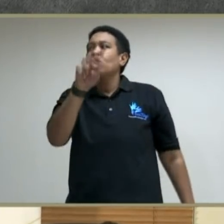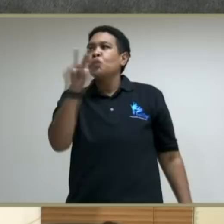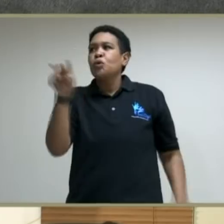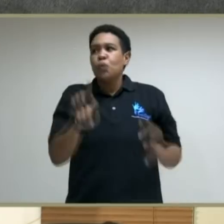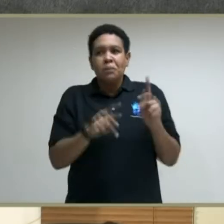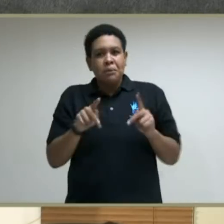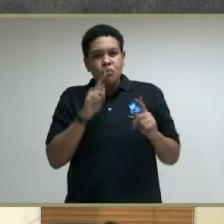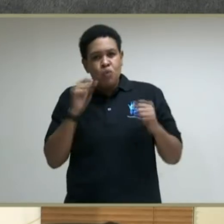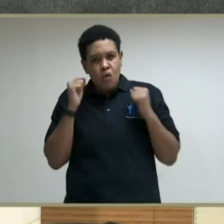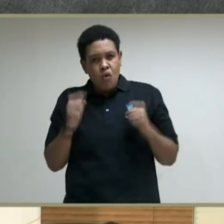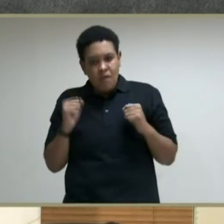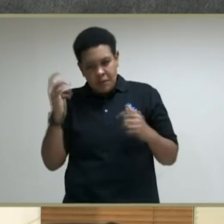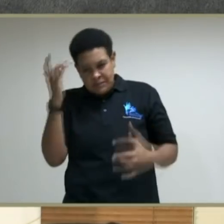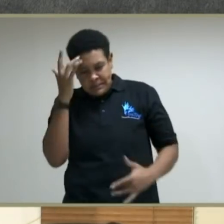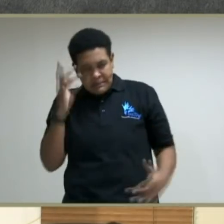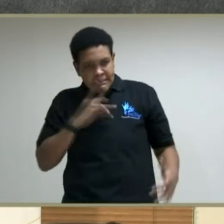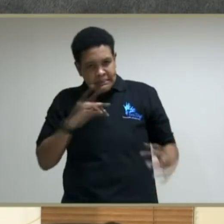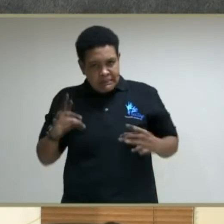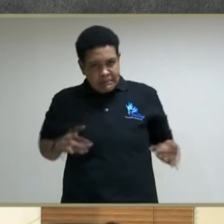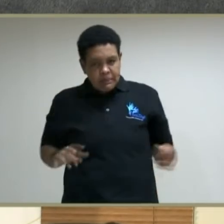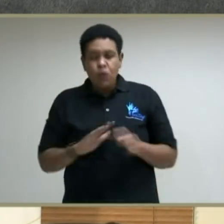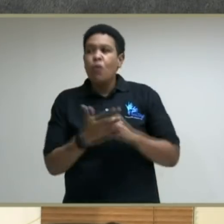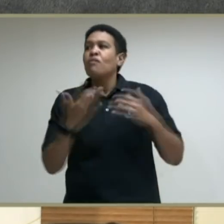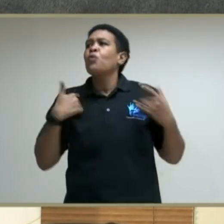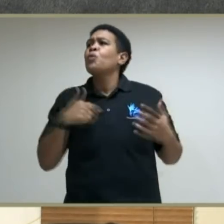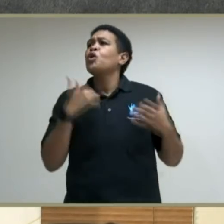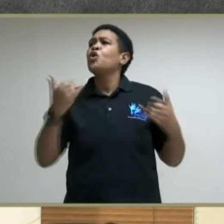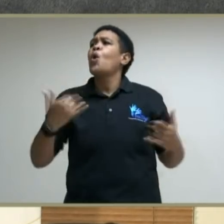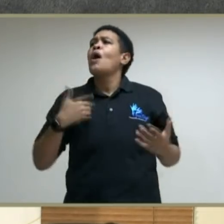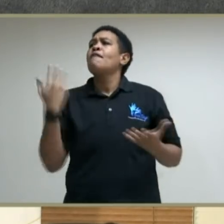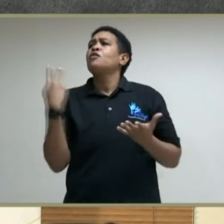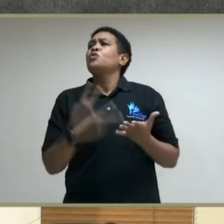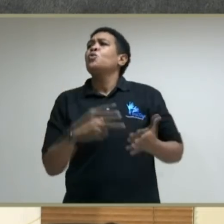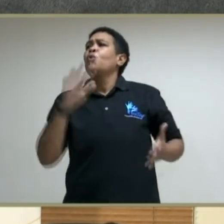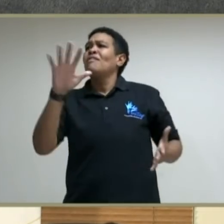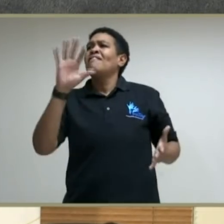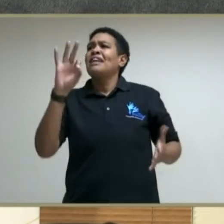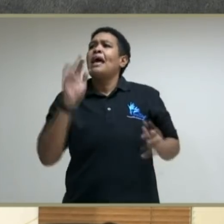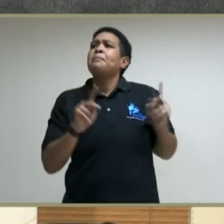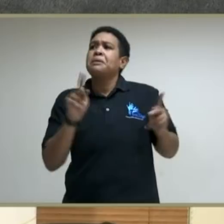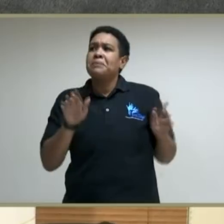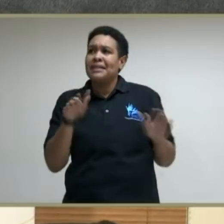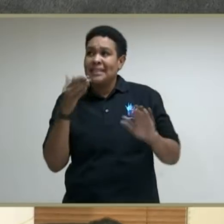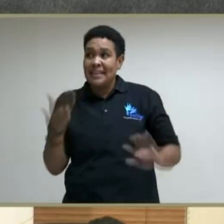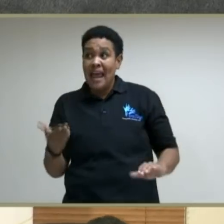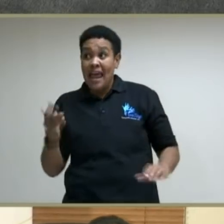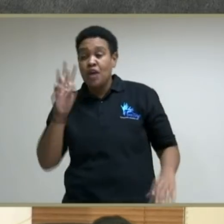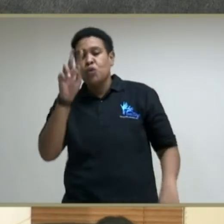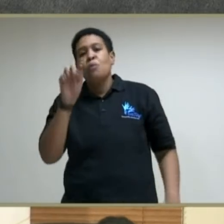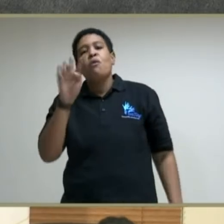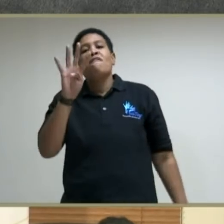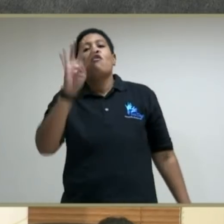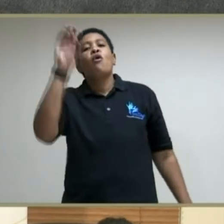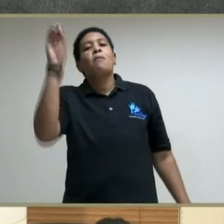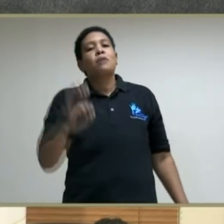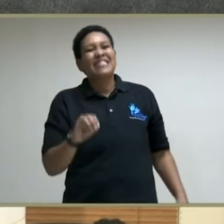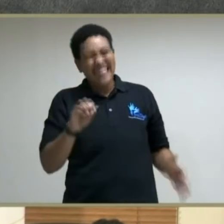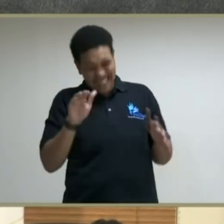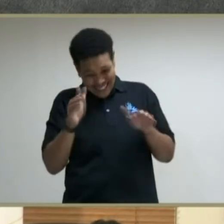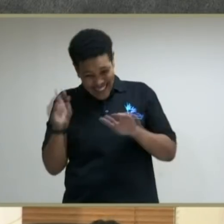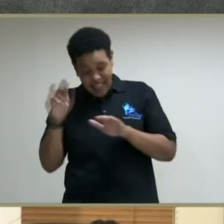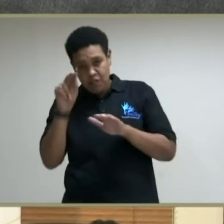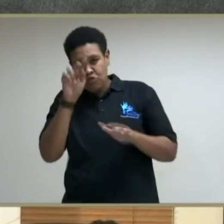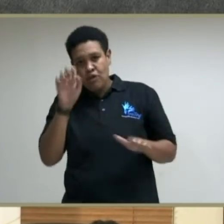86,722 confirmed cases. We now have 2,059 deaths, which is a 2.4% case